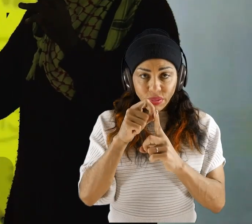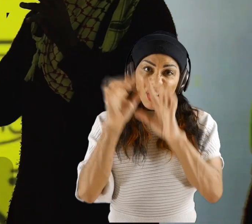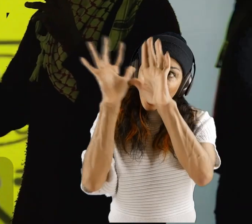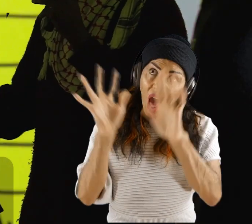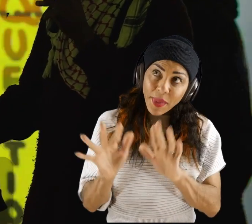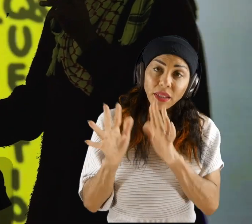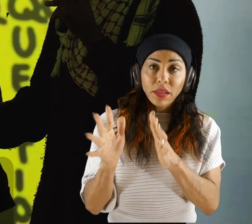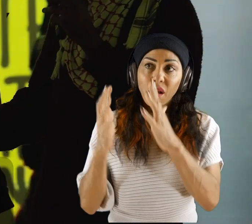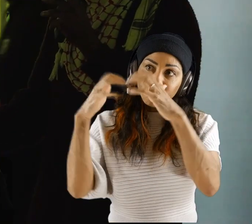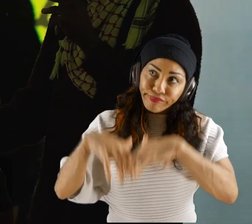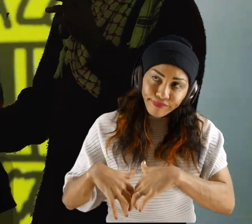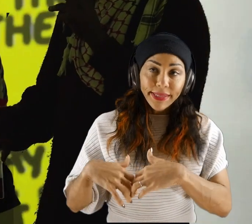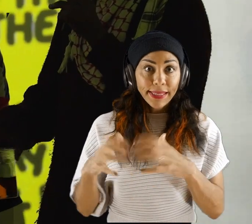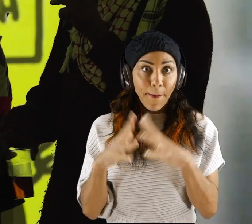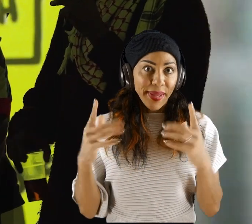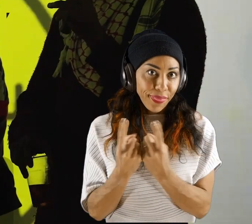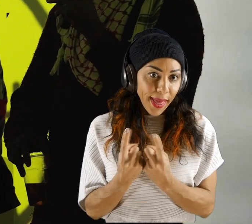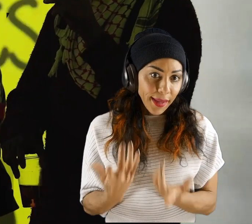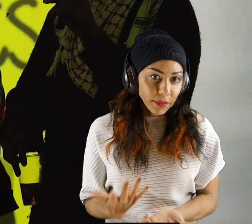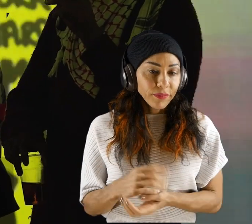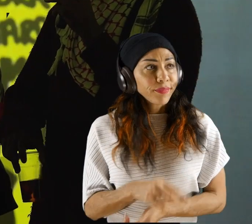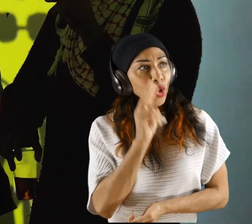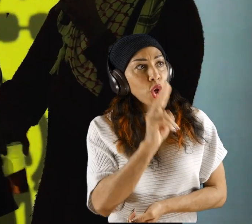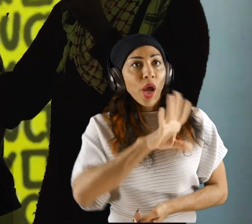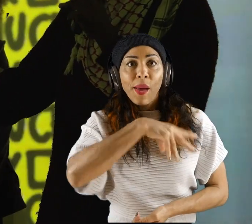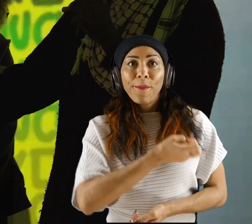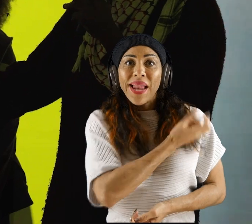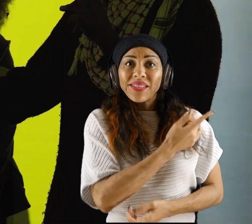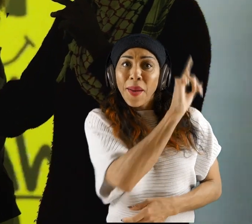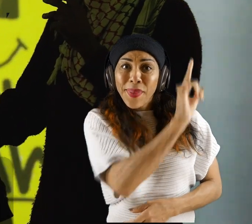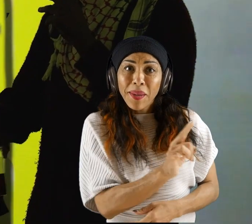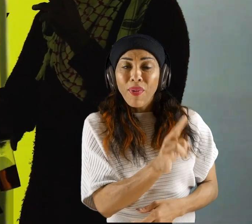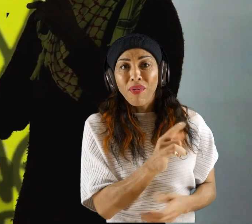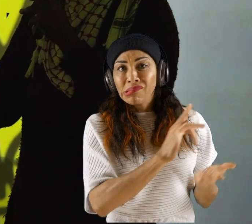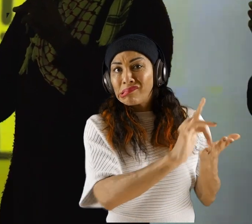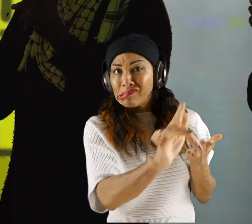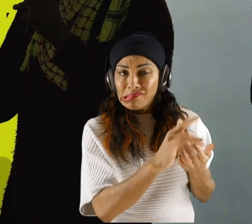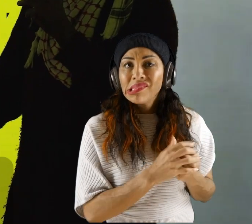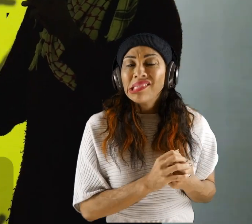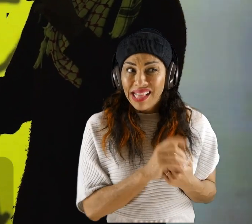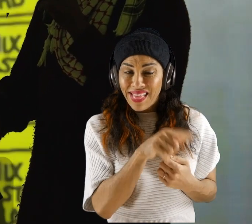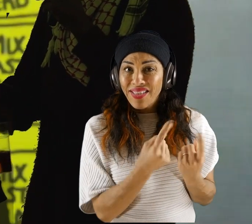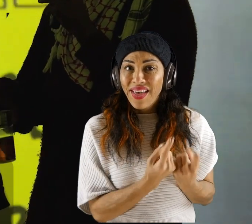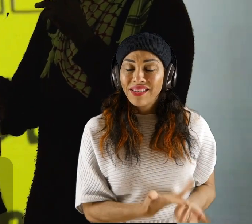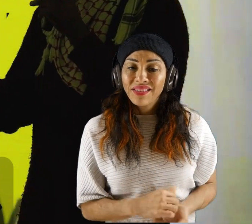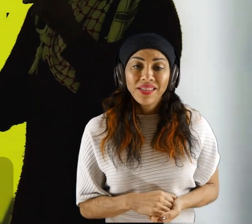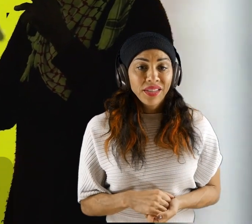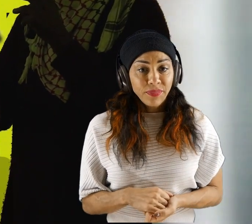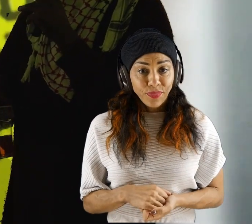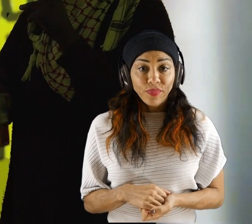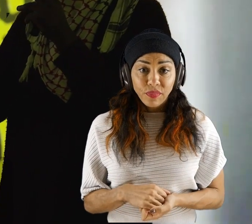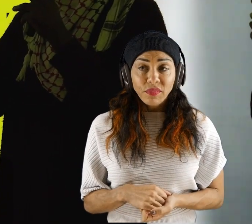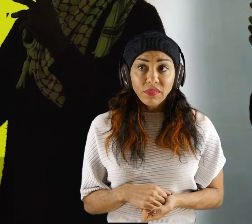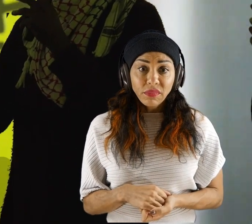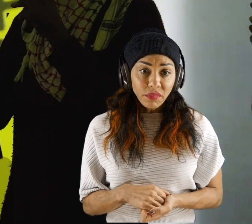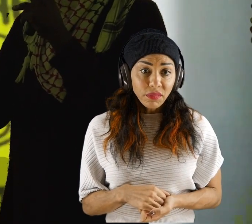climate breakdown is a thing, and we look at what's happening to the Palestinian people, and we understand that like genocide is a thing. and we understand what